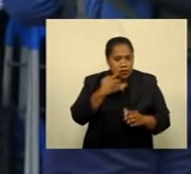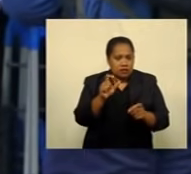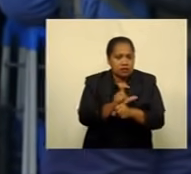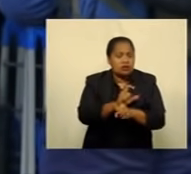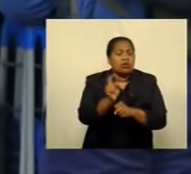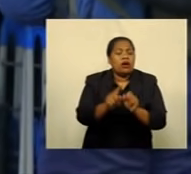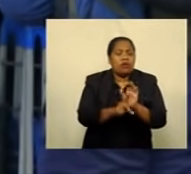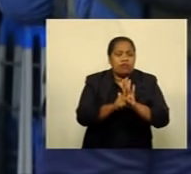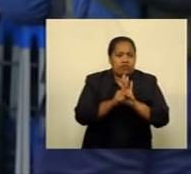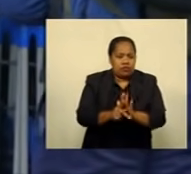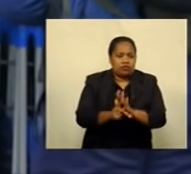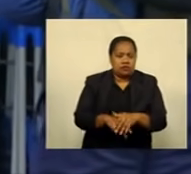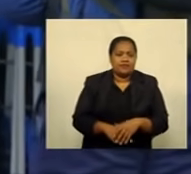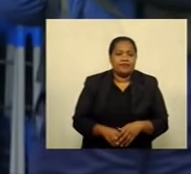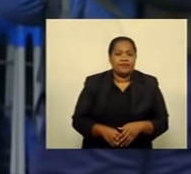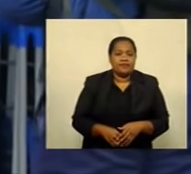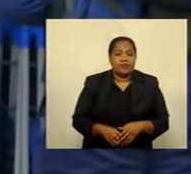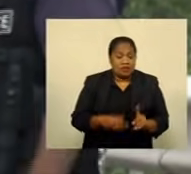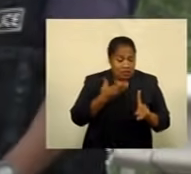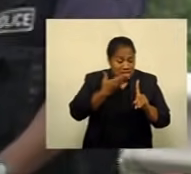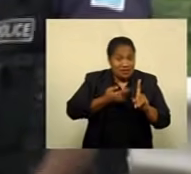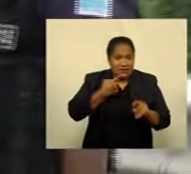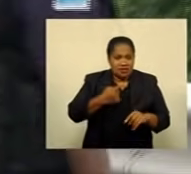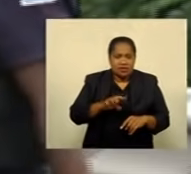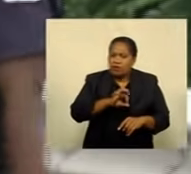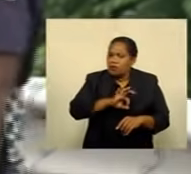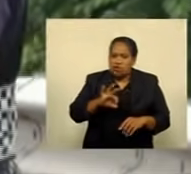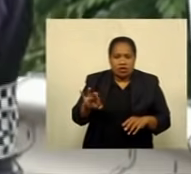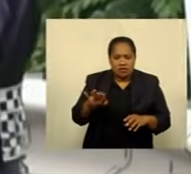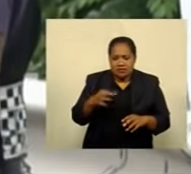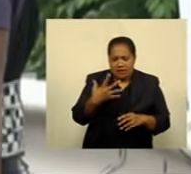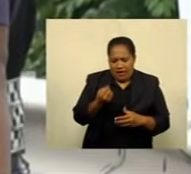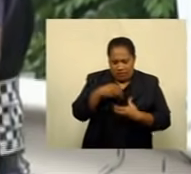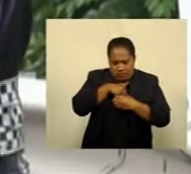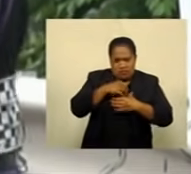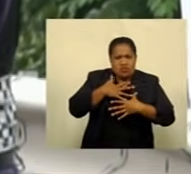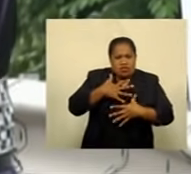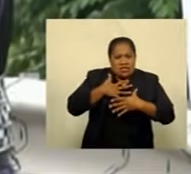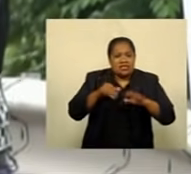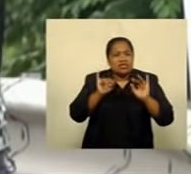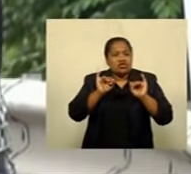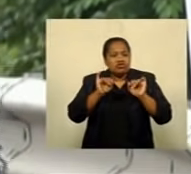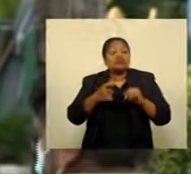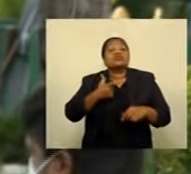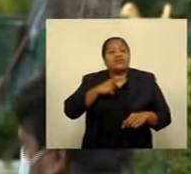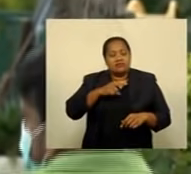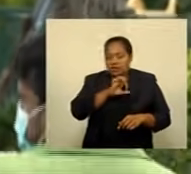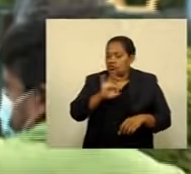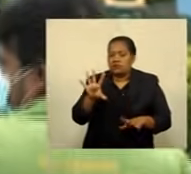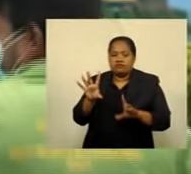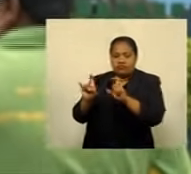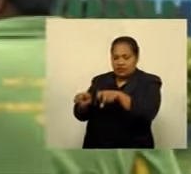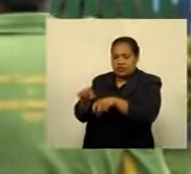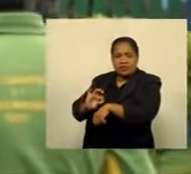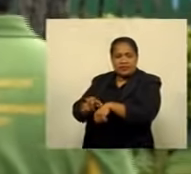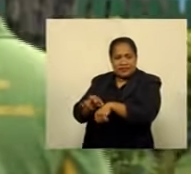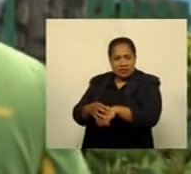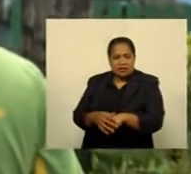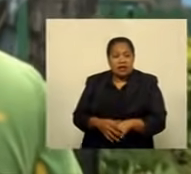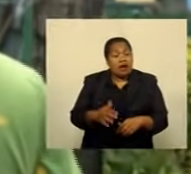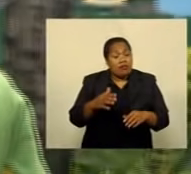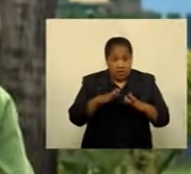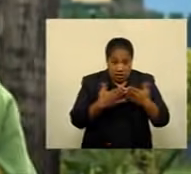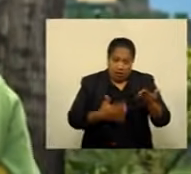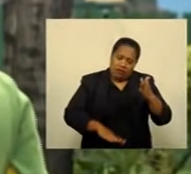lungs. Kumar says she did not develop any breathing issues and therefore was not hospitalized. Kumar, who has fully recovered,